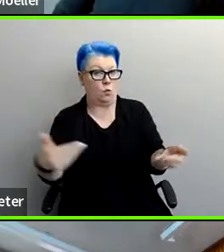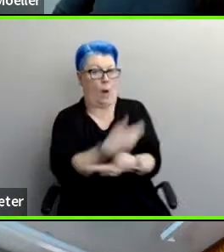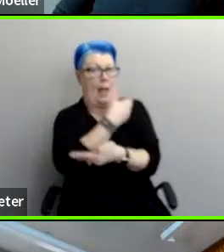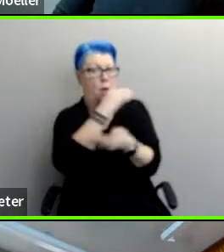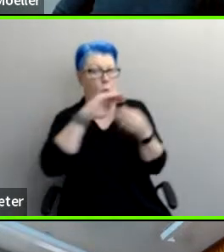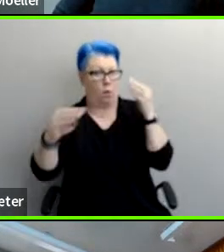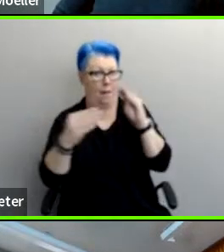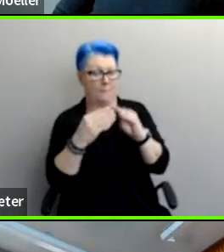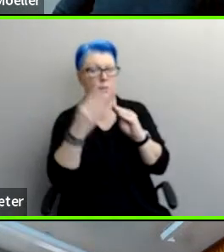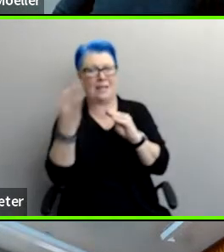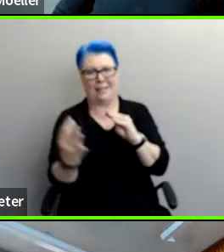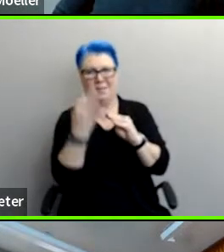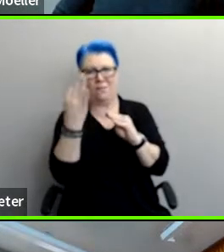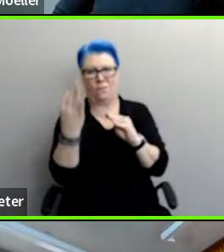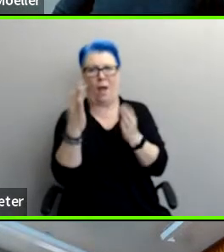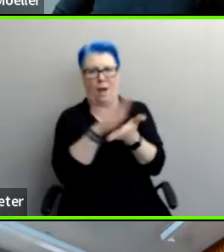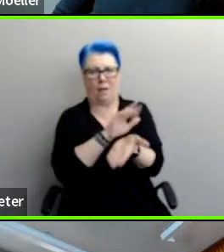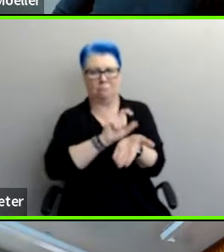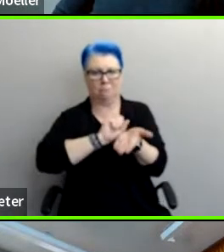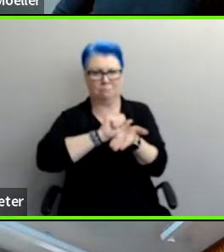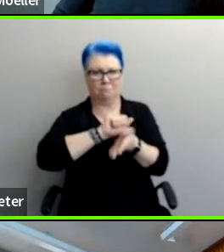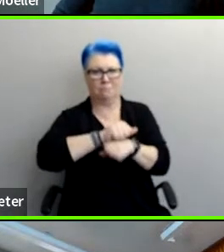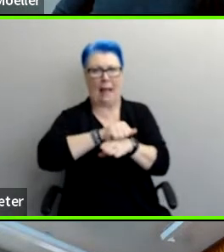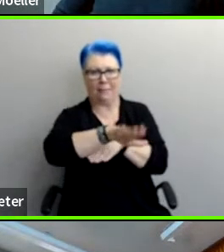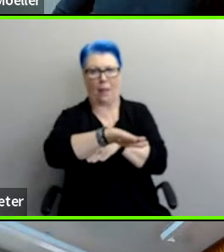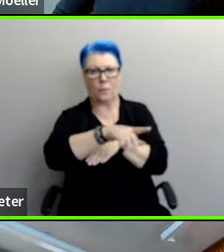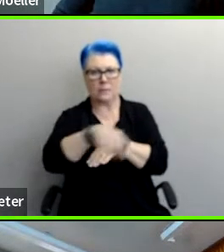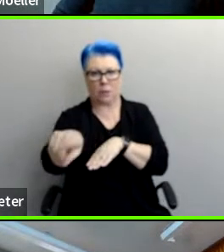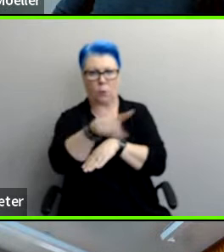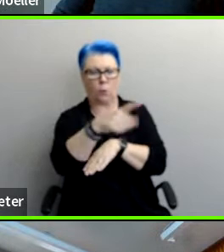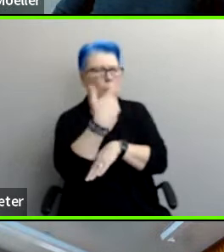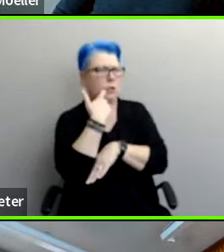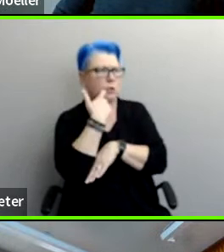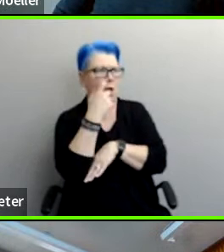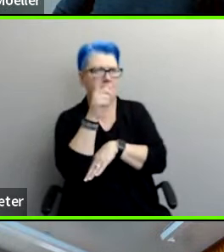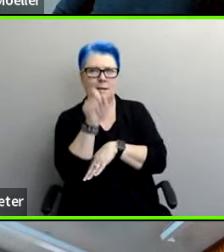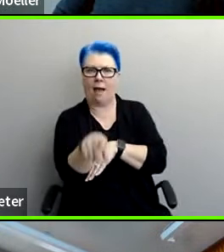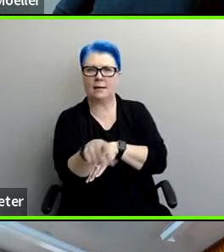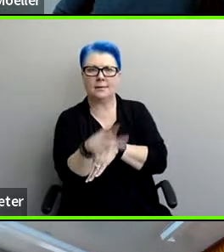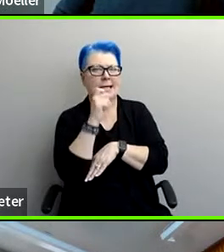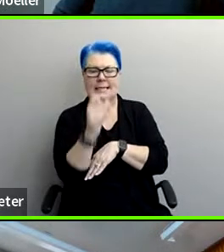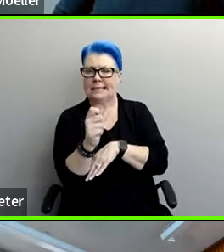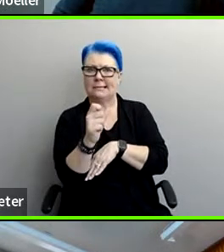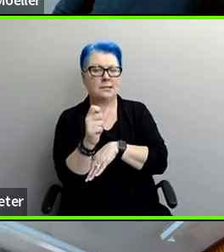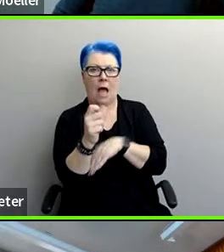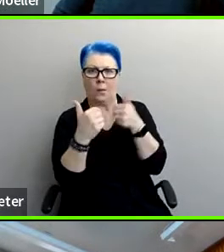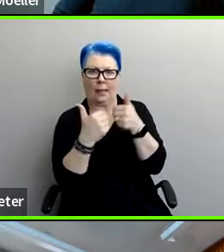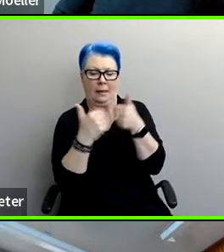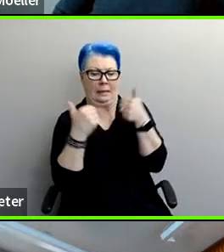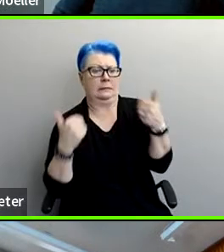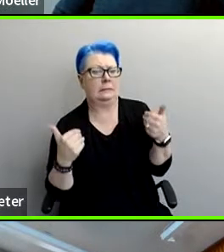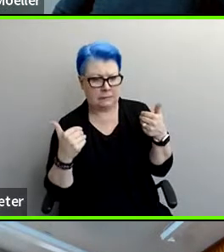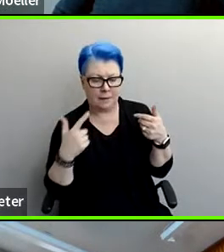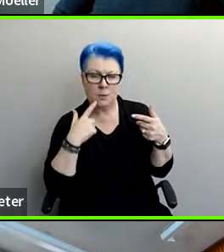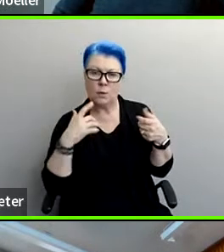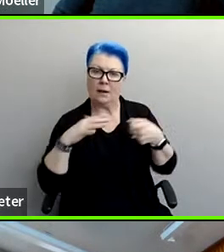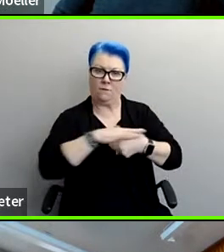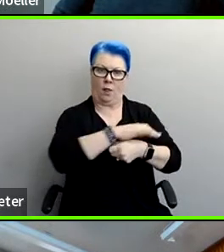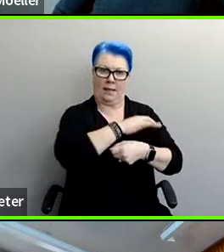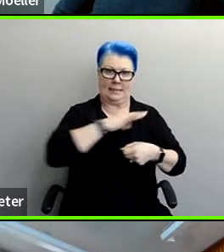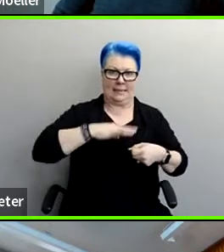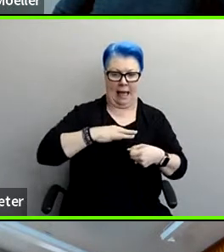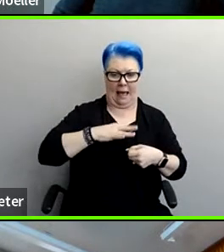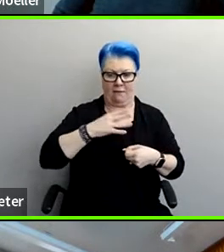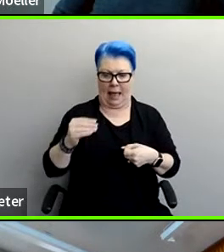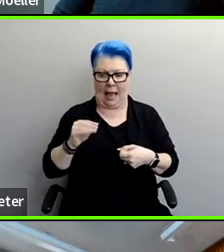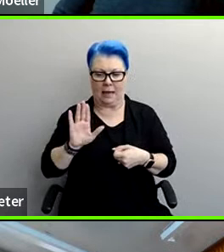Friday packet. But really, they are, we just asked the other day, it's not a very wide gap between being fully staffed and where they're